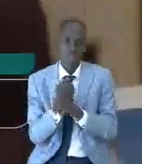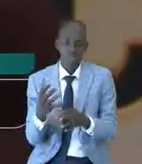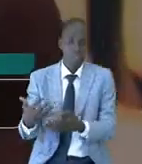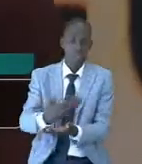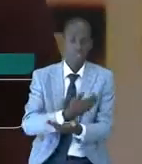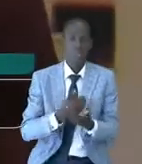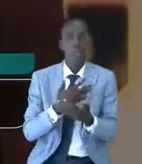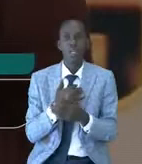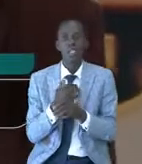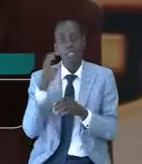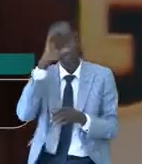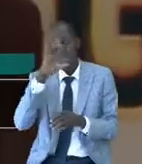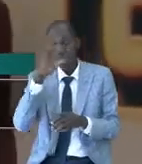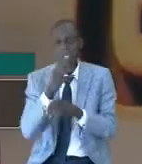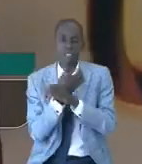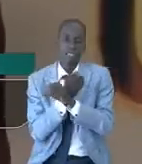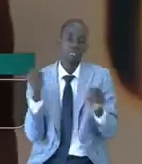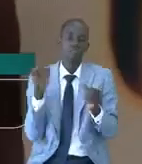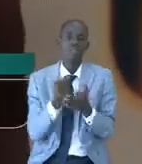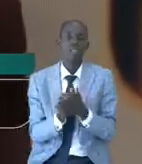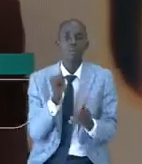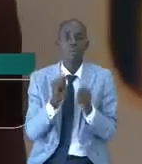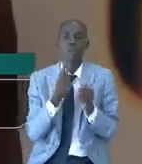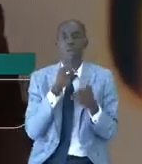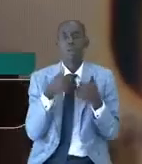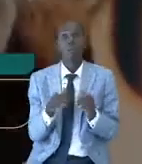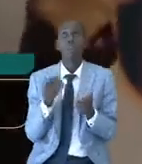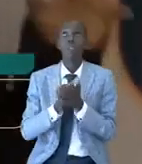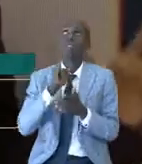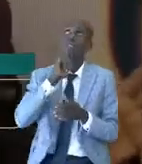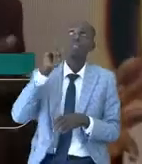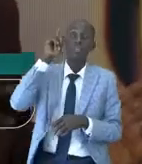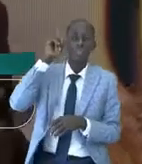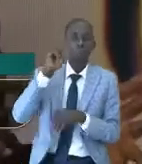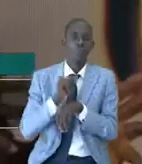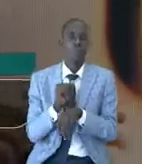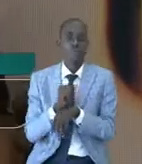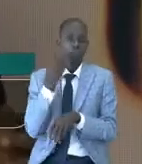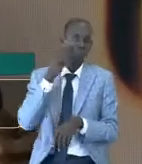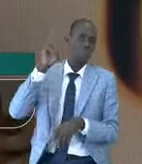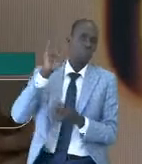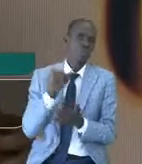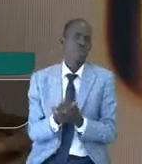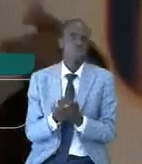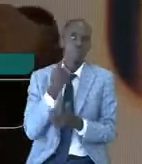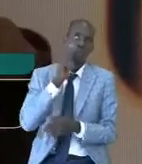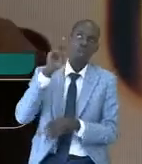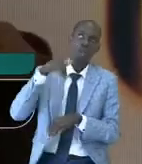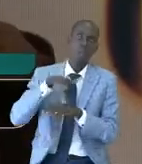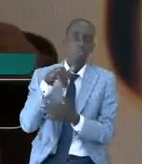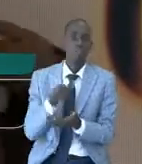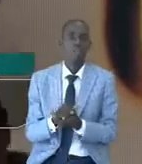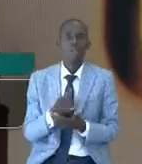save that was lost. That's his mission. Behold that. Look at that.